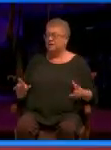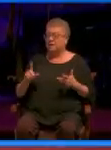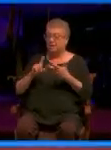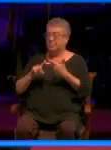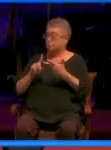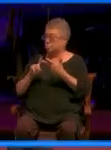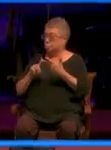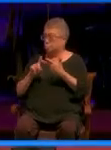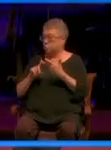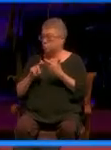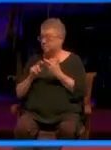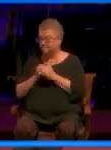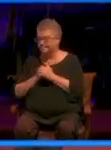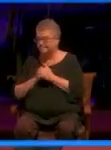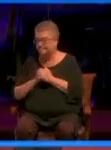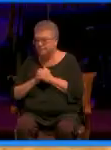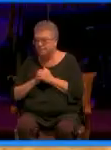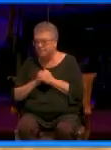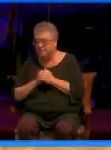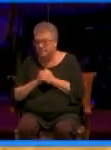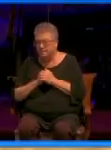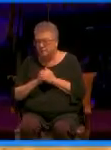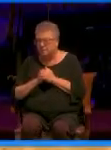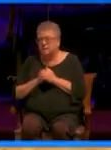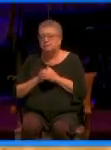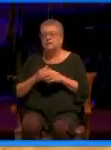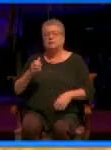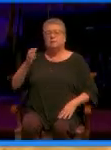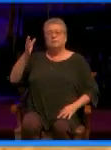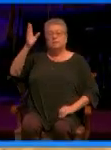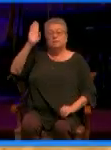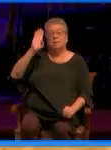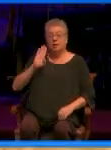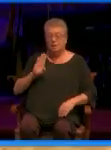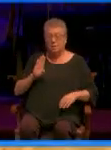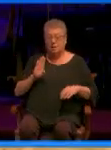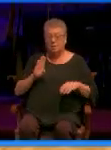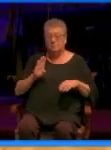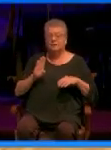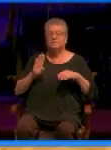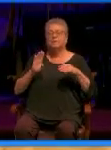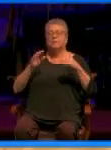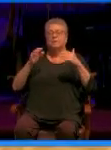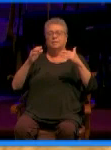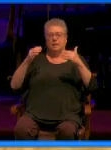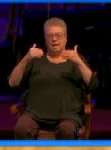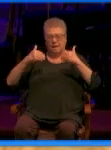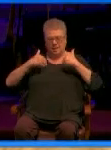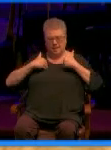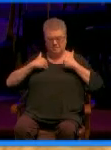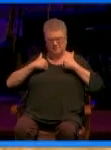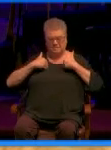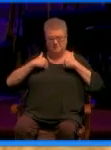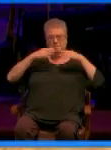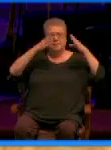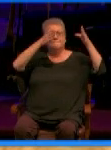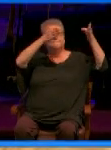from side to side. God has a plan.